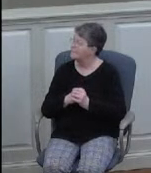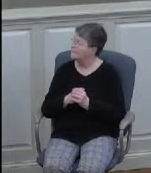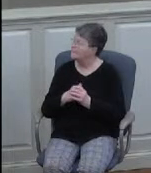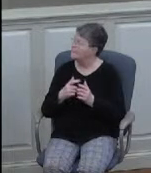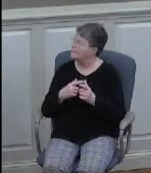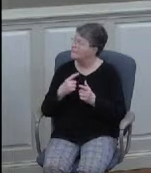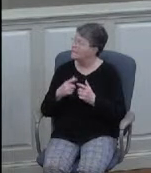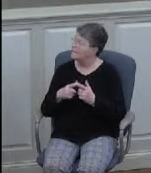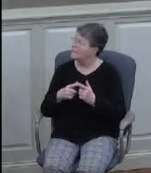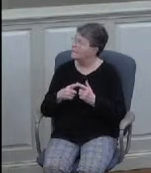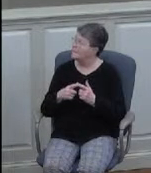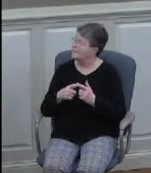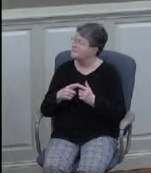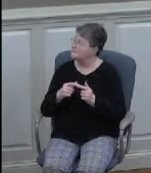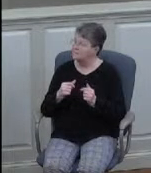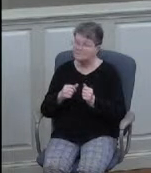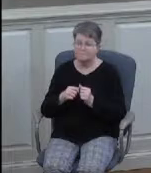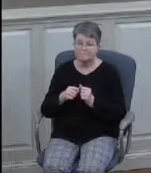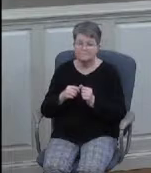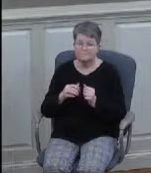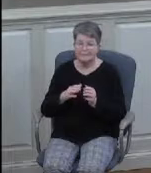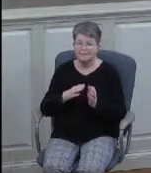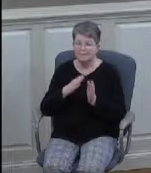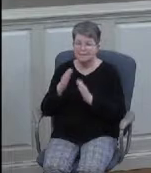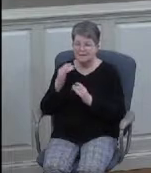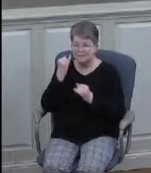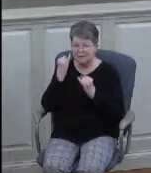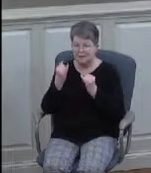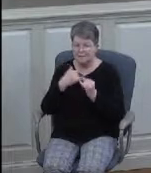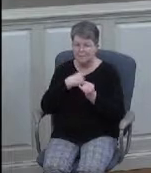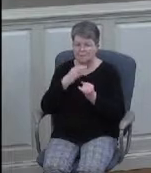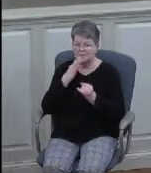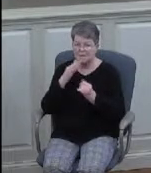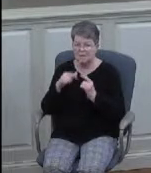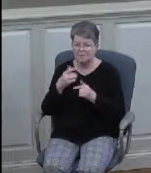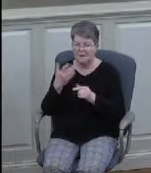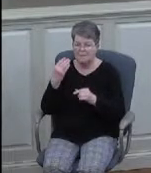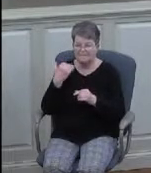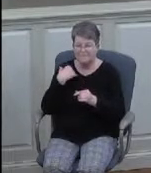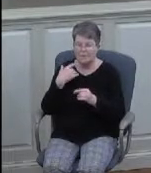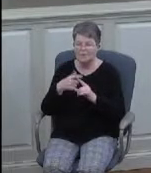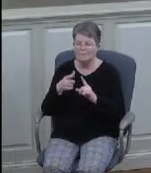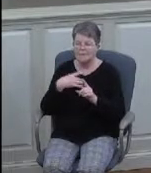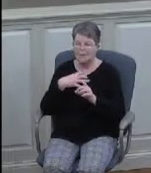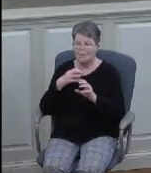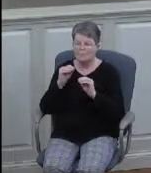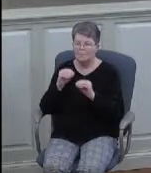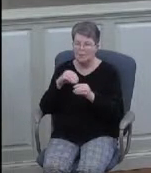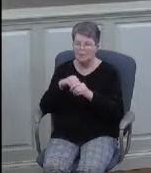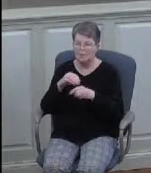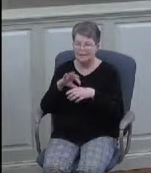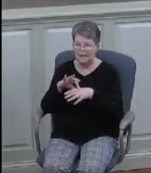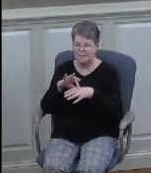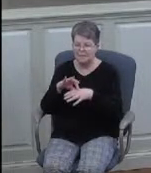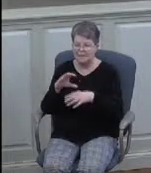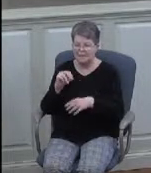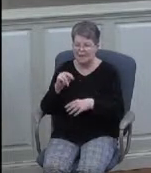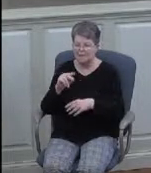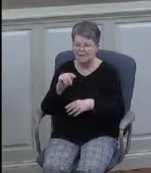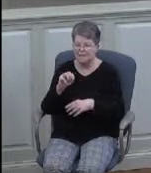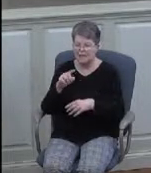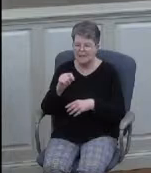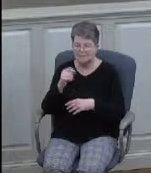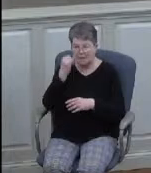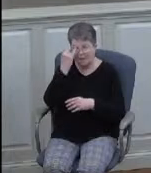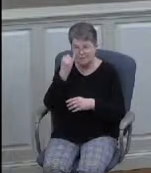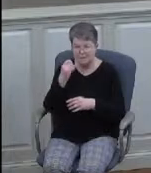Then the next idea that we talked about before, but I just wanted to kind of put it in context, was that the idea